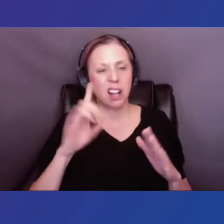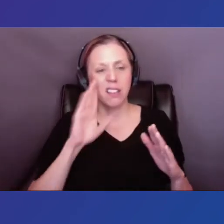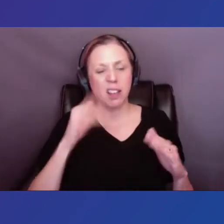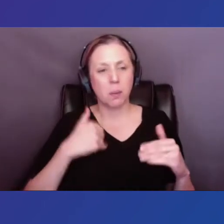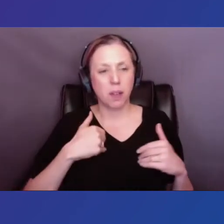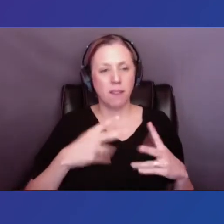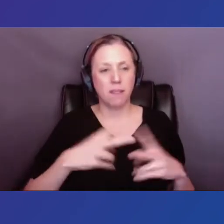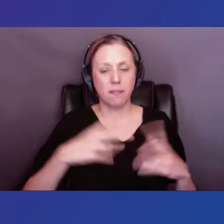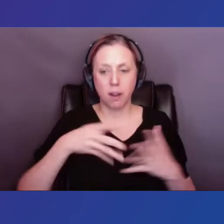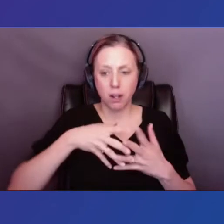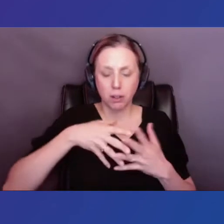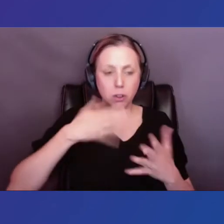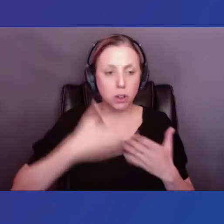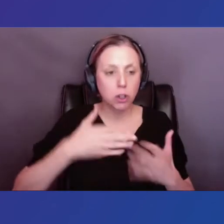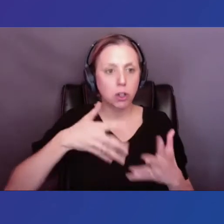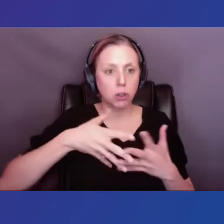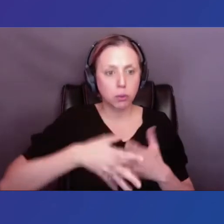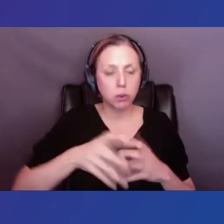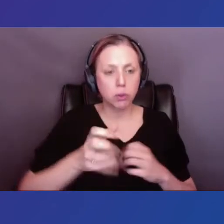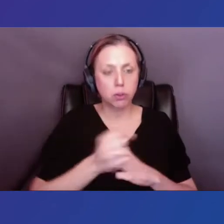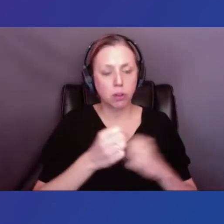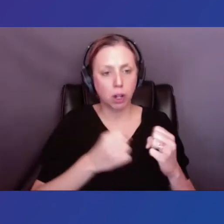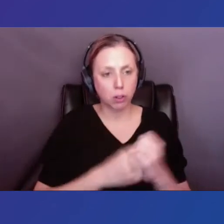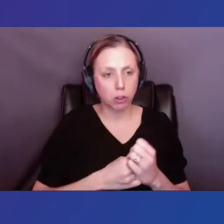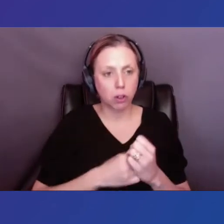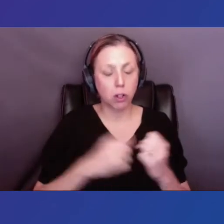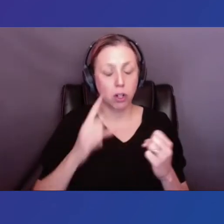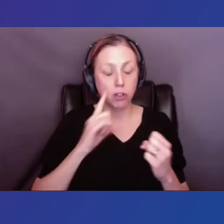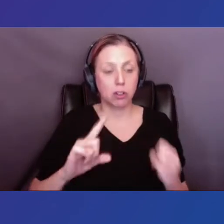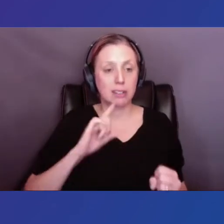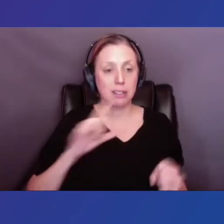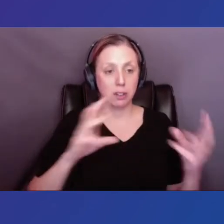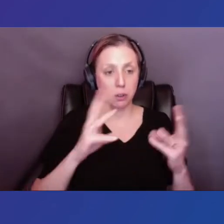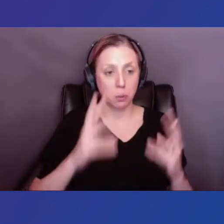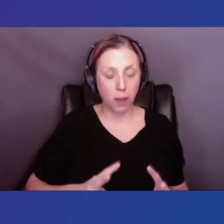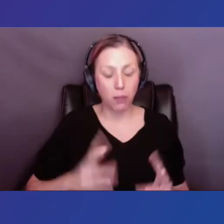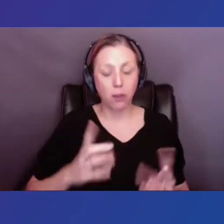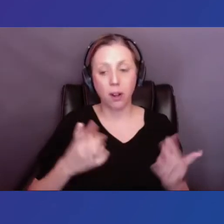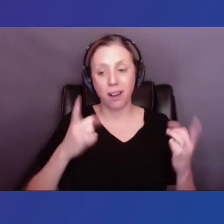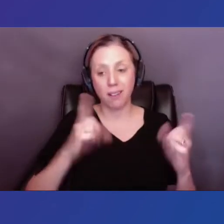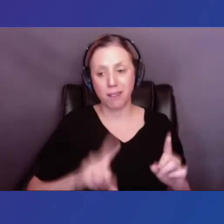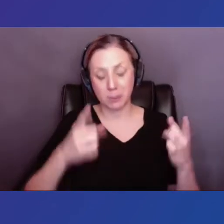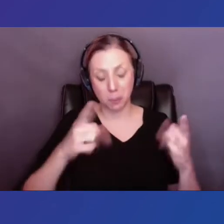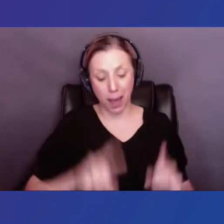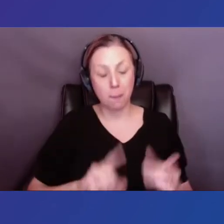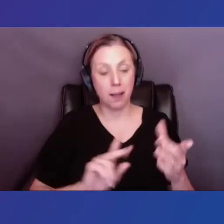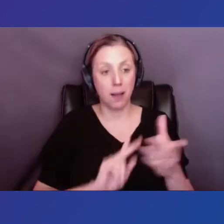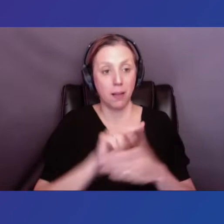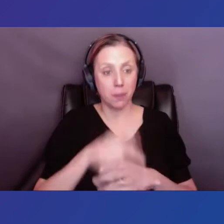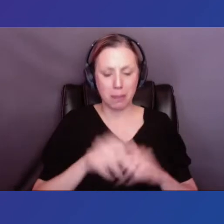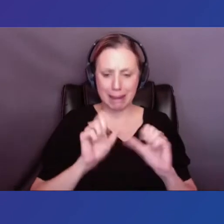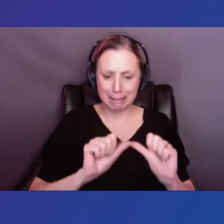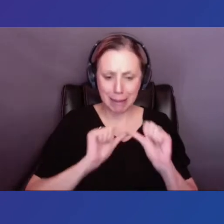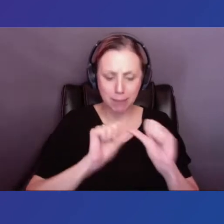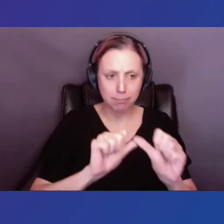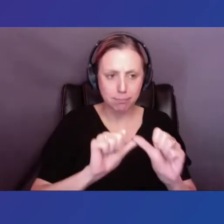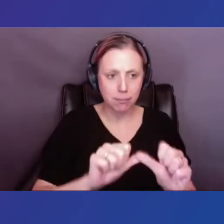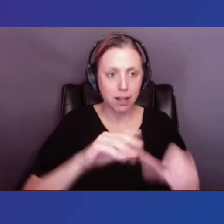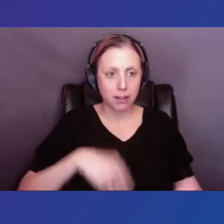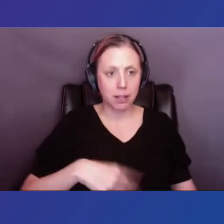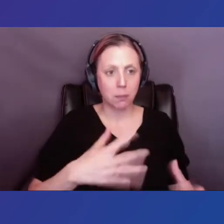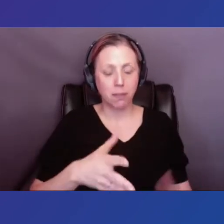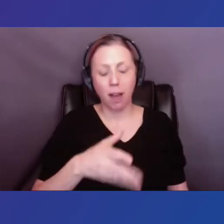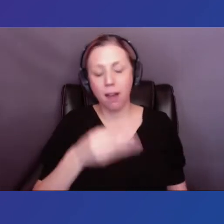structures. And they, during extreme weather events, they are very resilient, so they provide food and shelter for